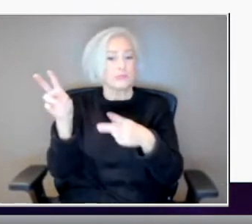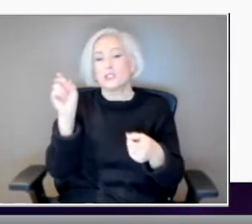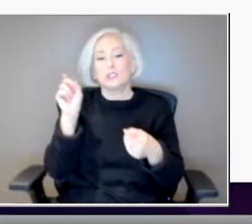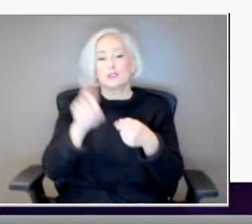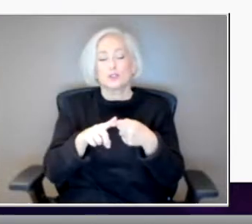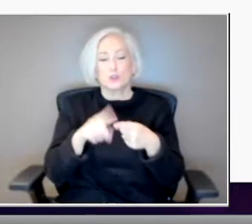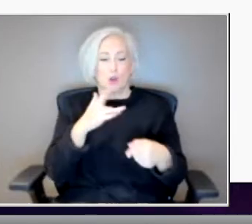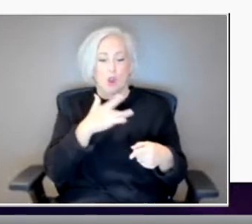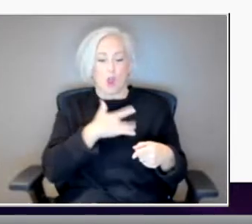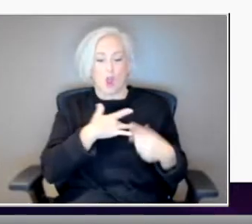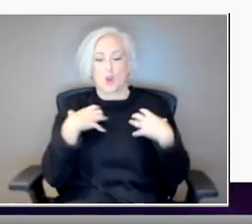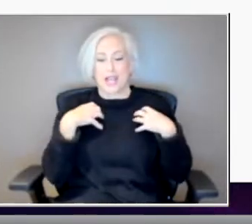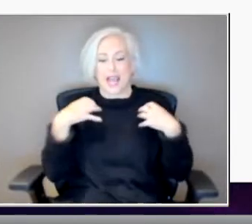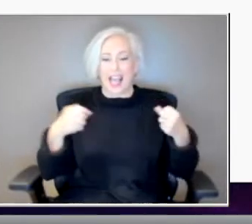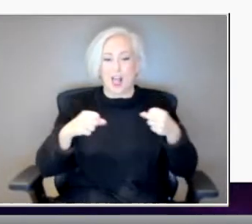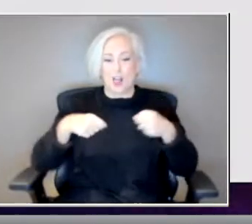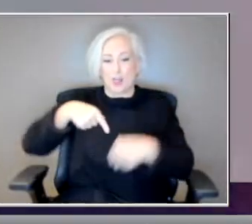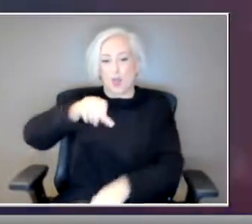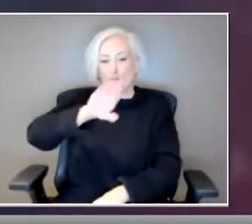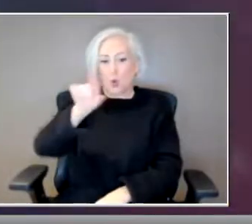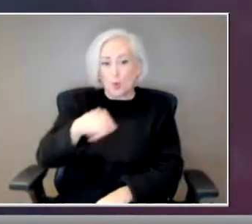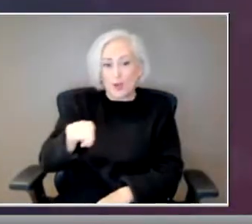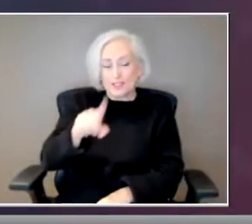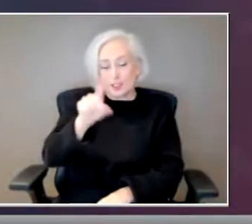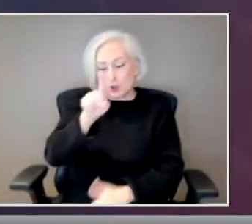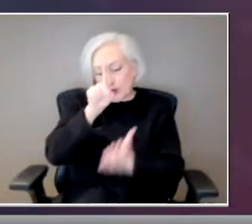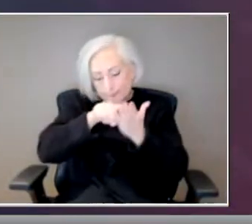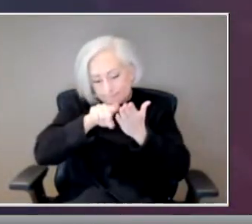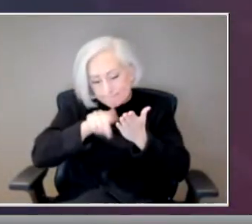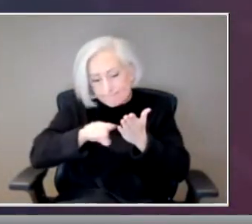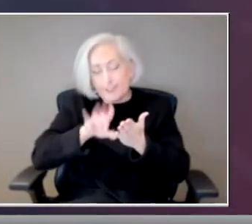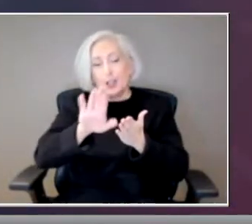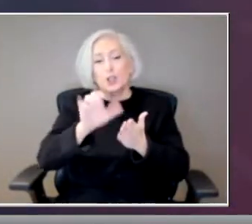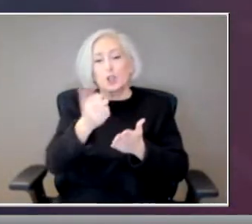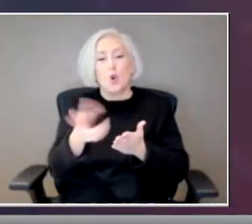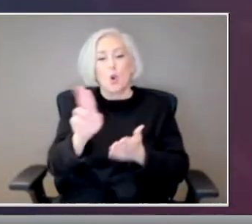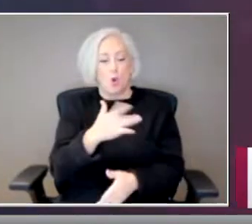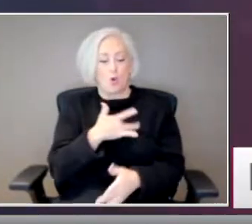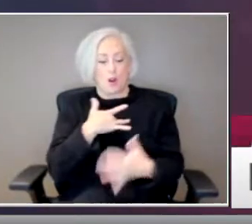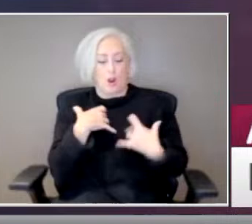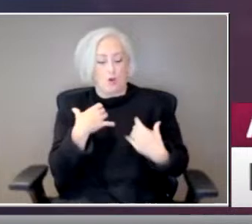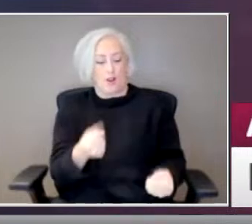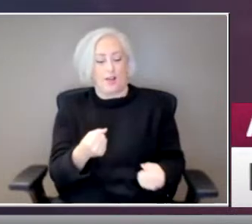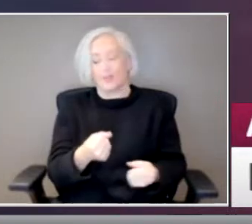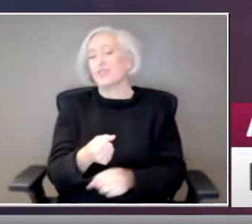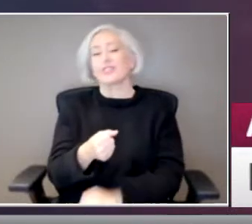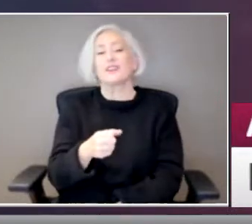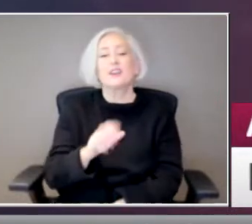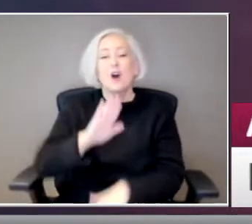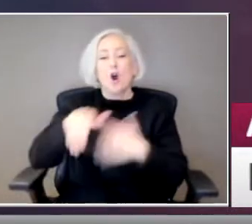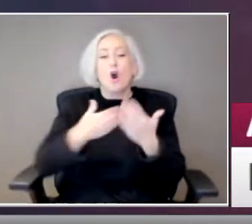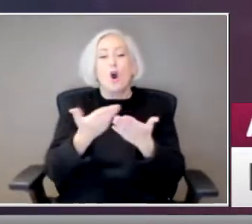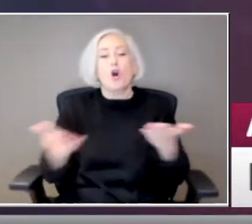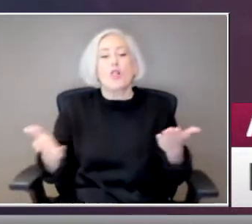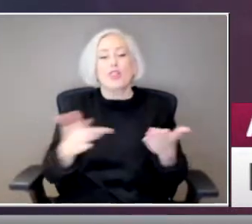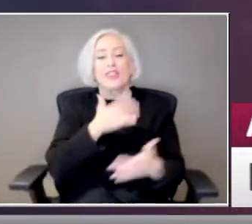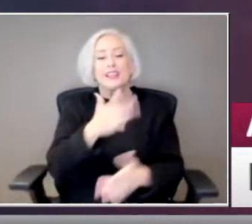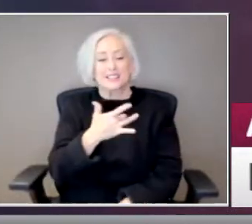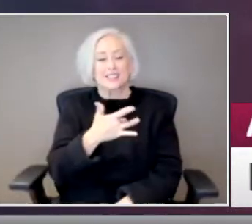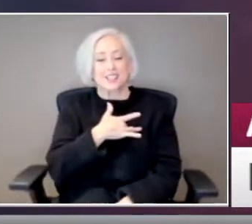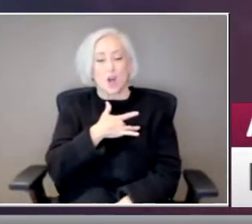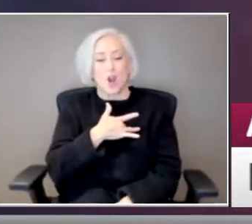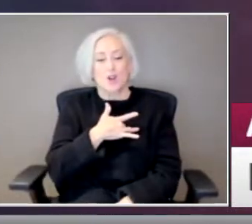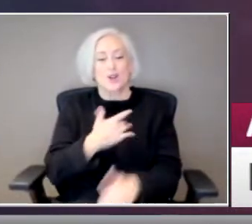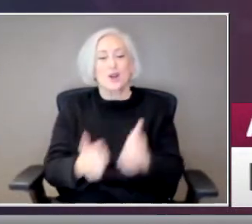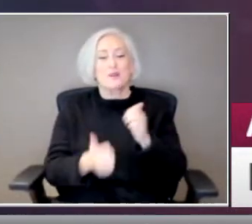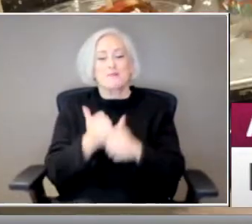can assess your own heart health. Coming up next week on All Things Heart, the patient who has the most infectious giggle